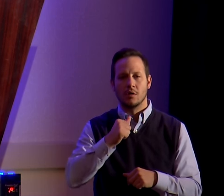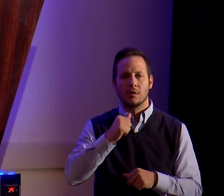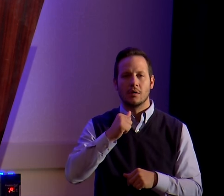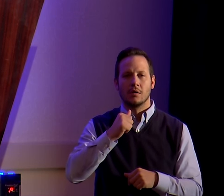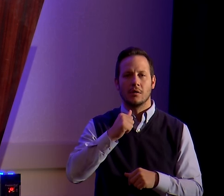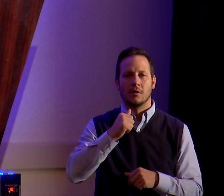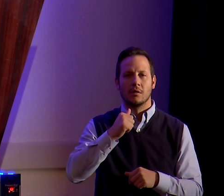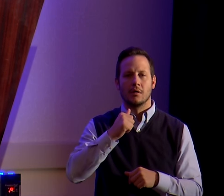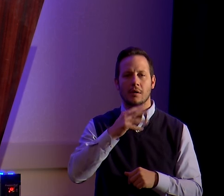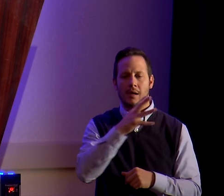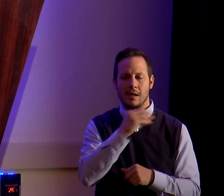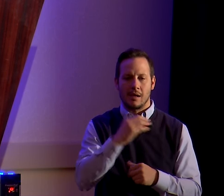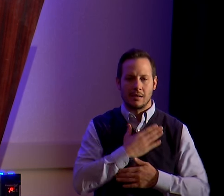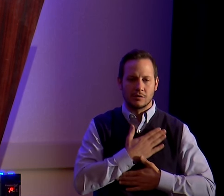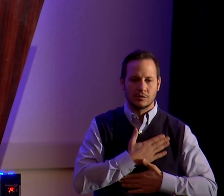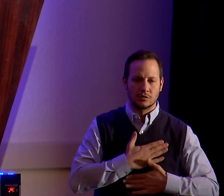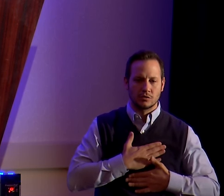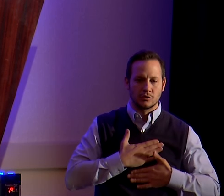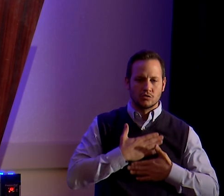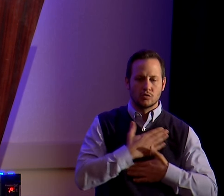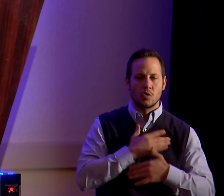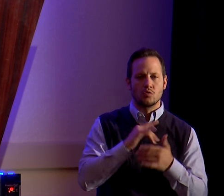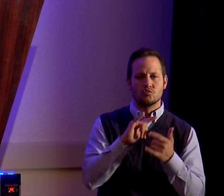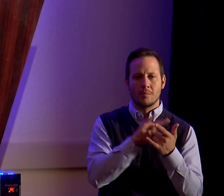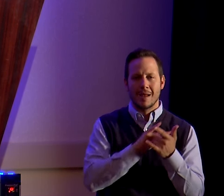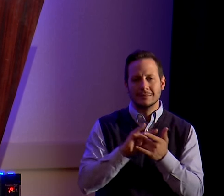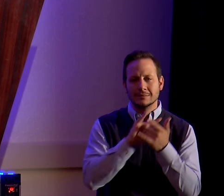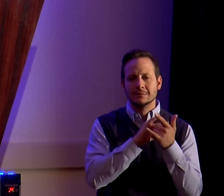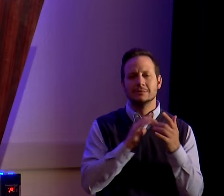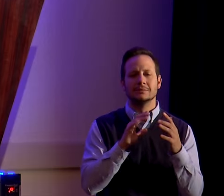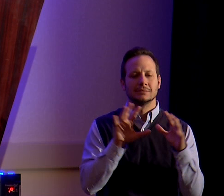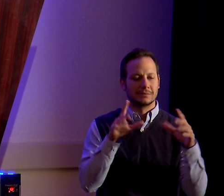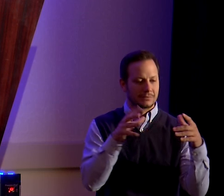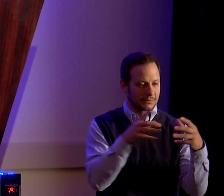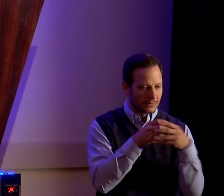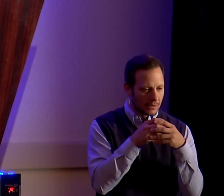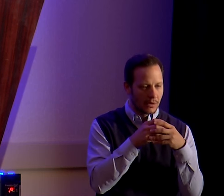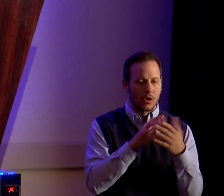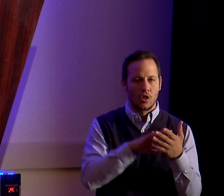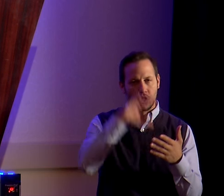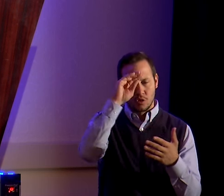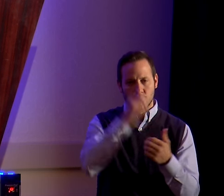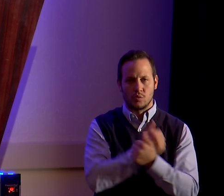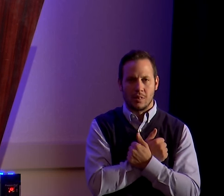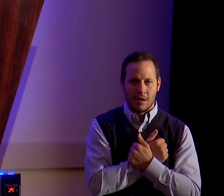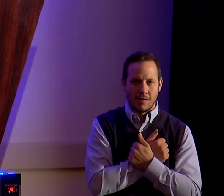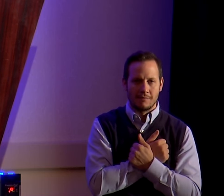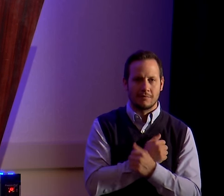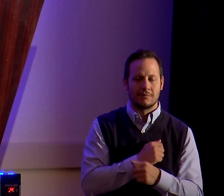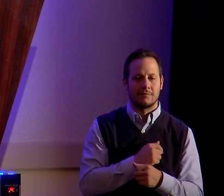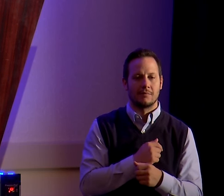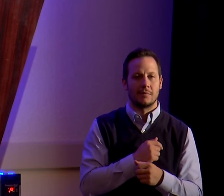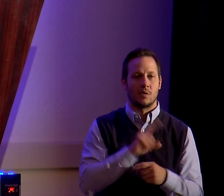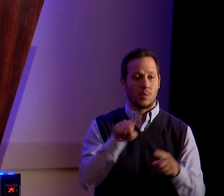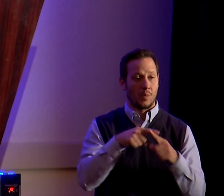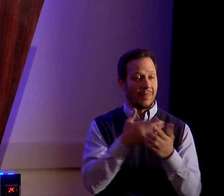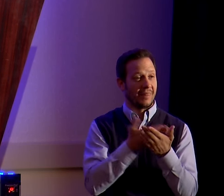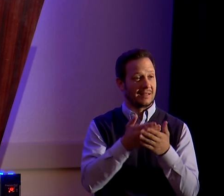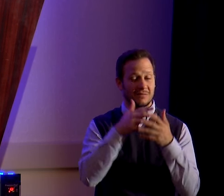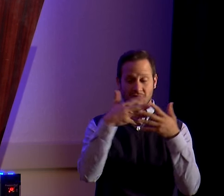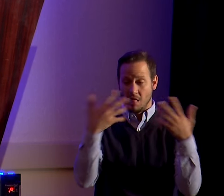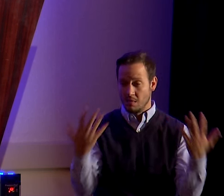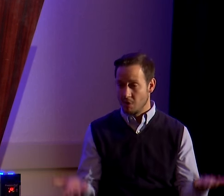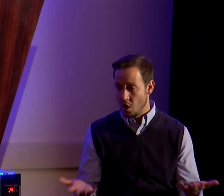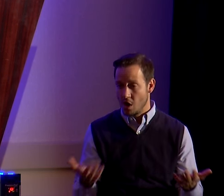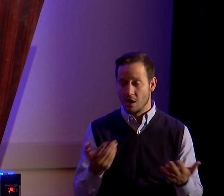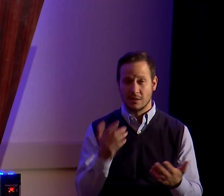Remember humor. Enjoy the moments when everything comes together and learn to laugh when things fall apart and everything seems